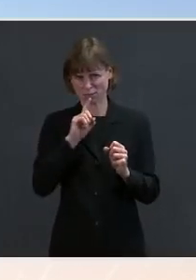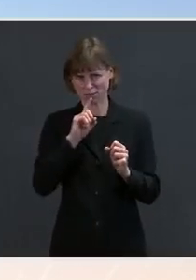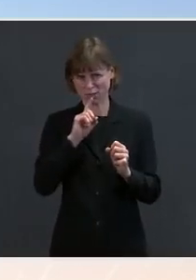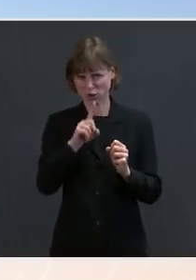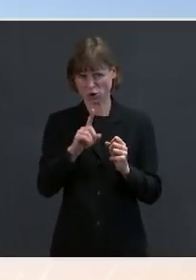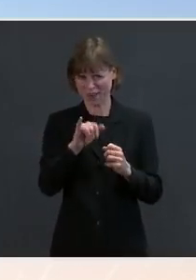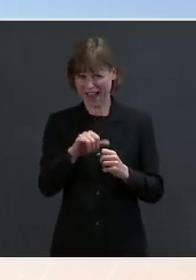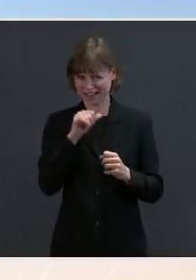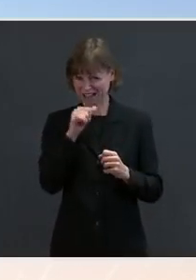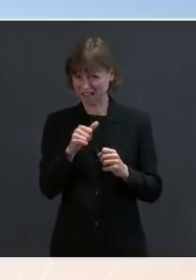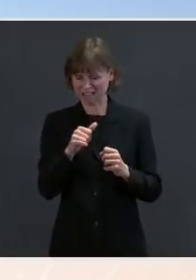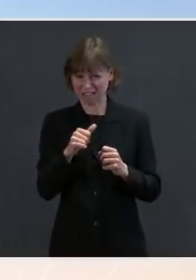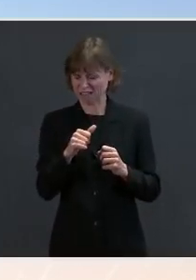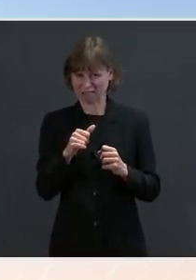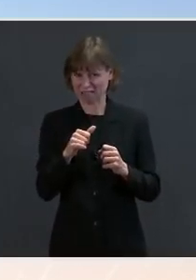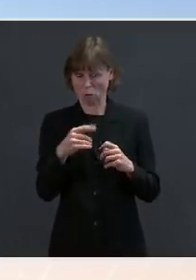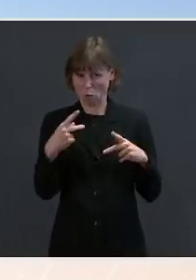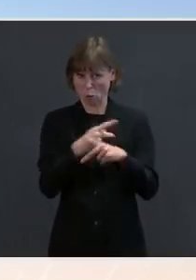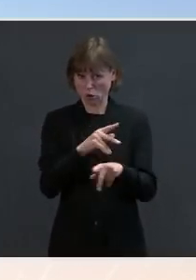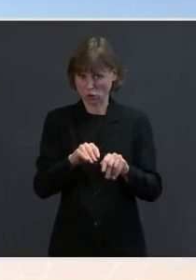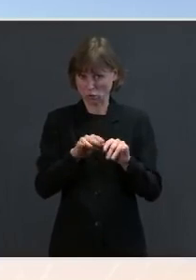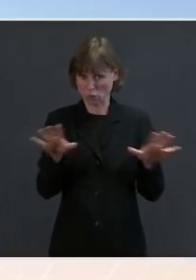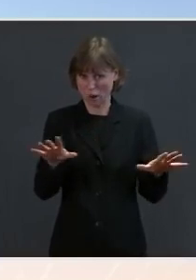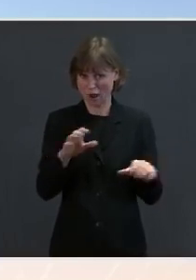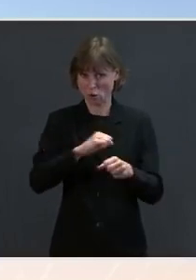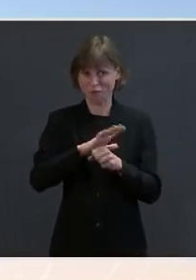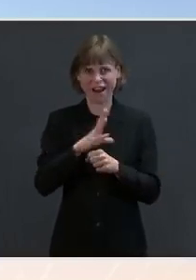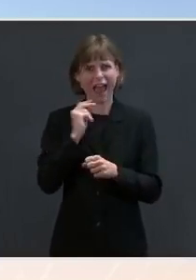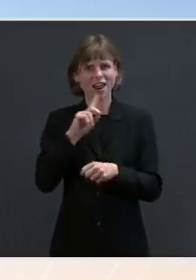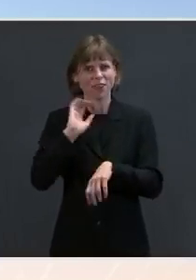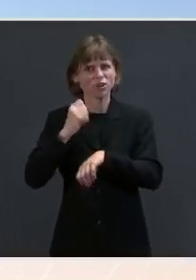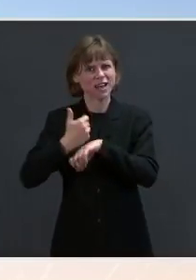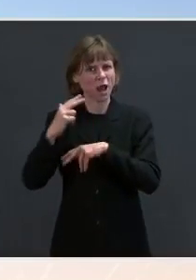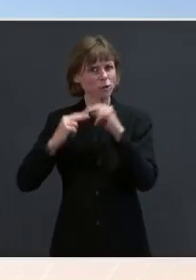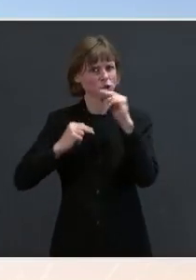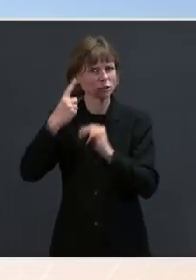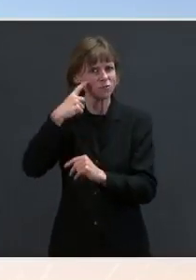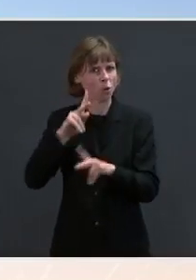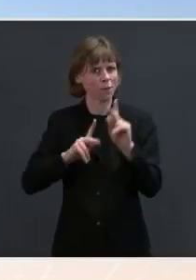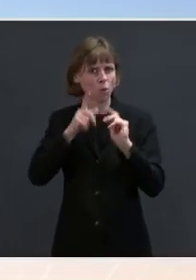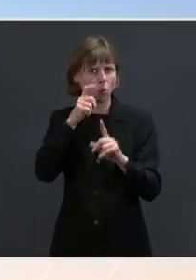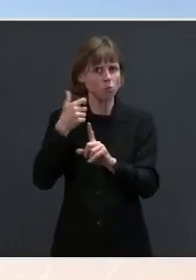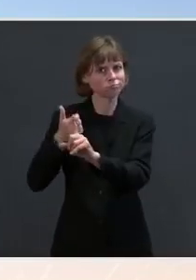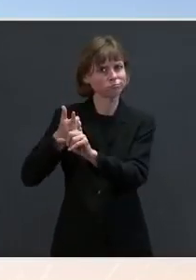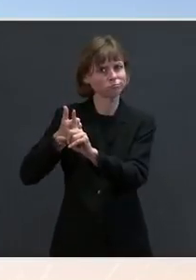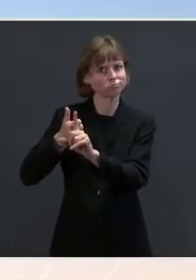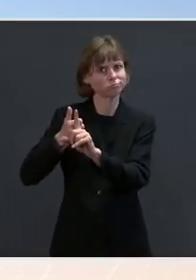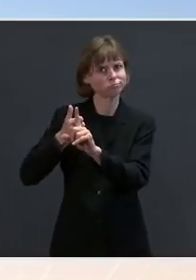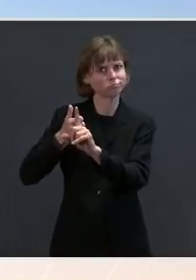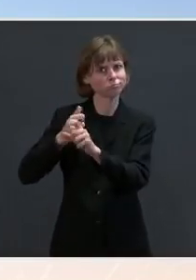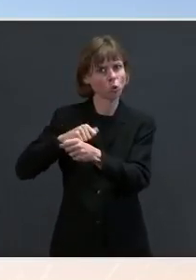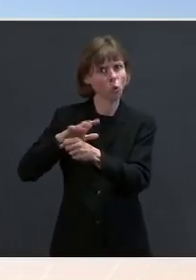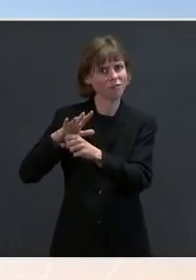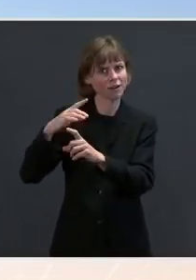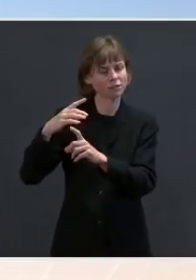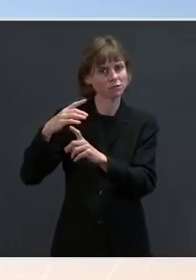at maybe creating shelters for people who test positive? Well, first, the